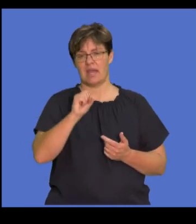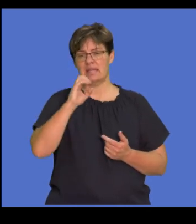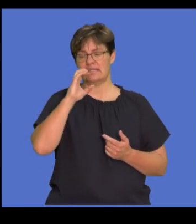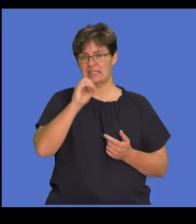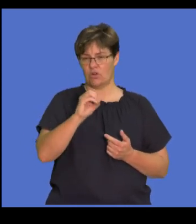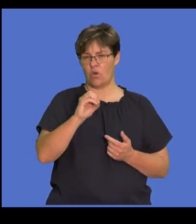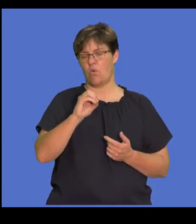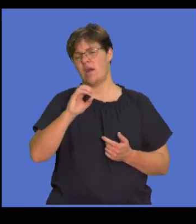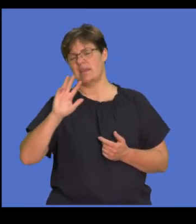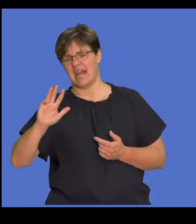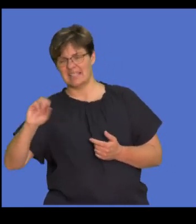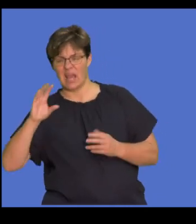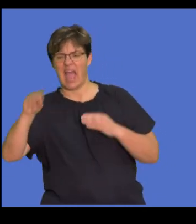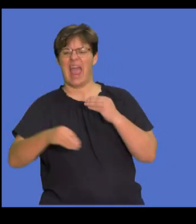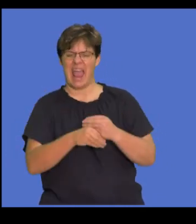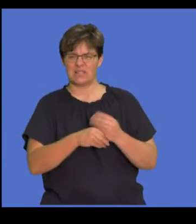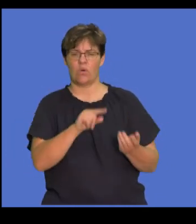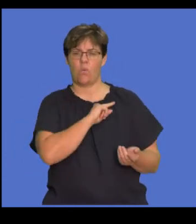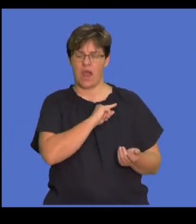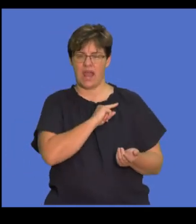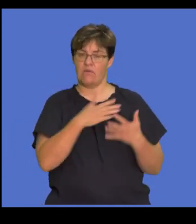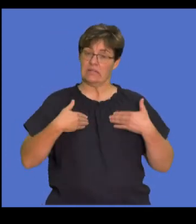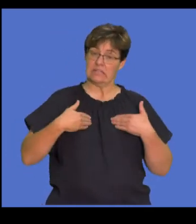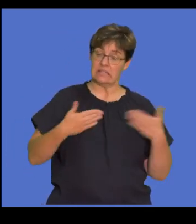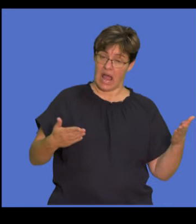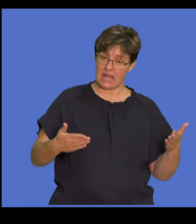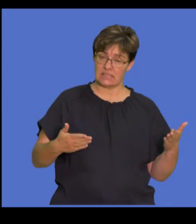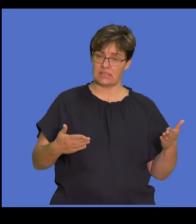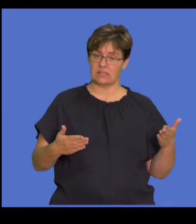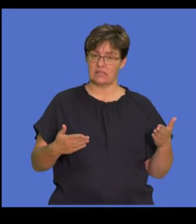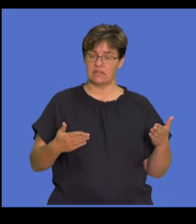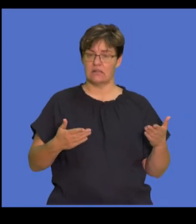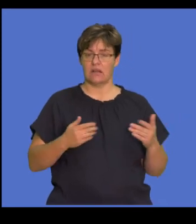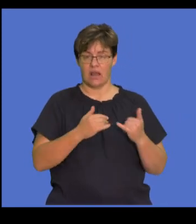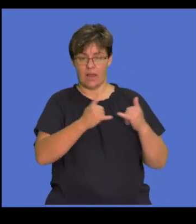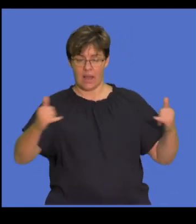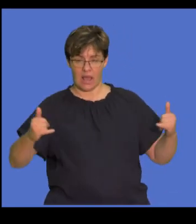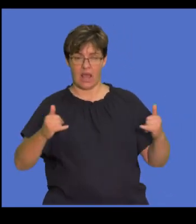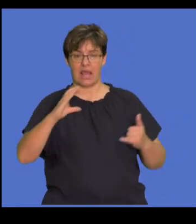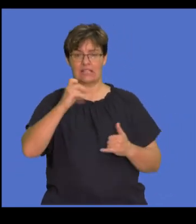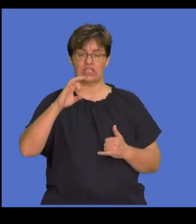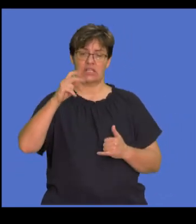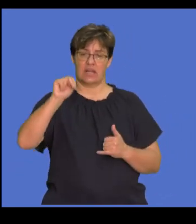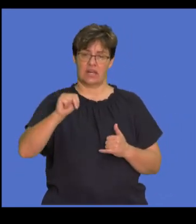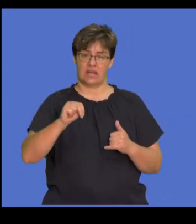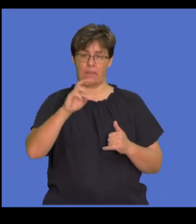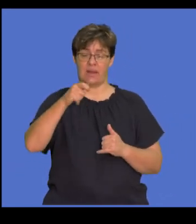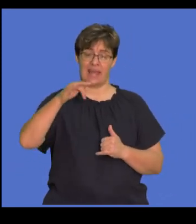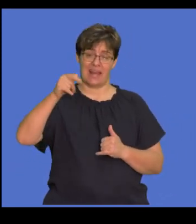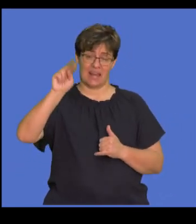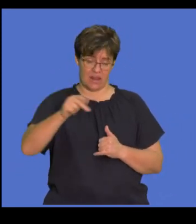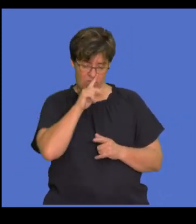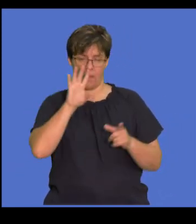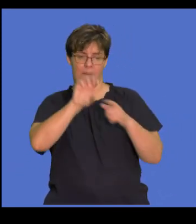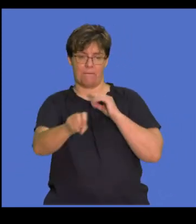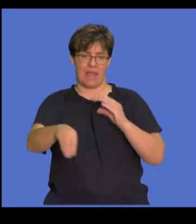degrees. Remember the 0 and the 90, I said we're just including them because when you start talking about a Cartesian plane, you will see where they